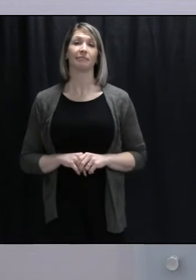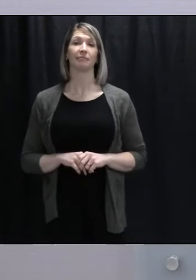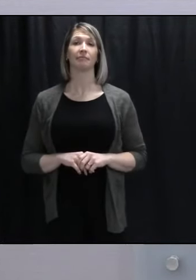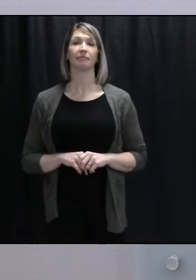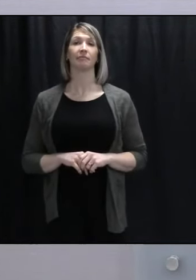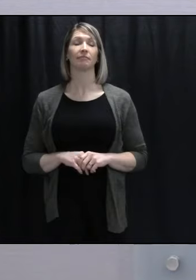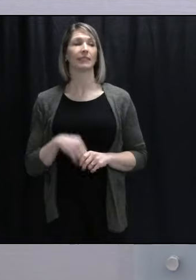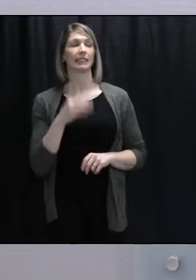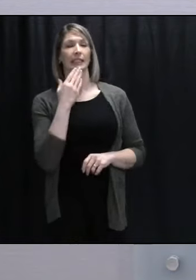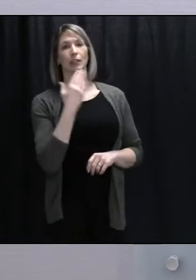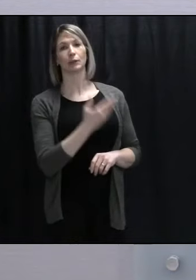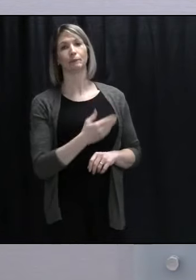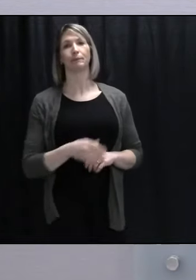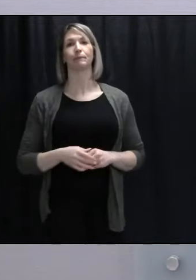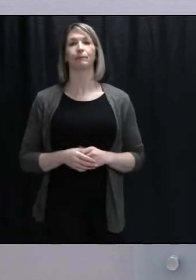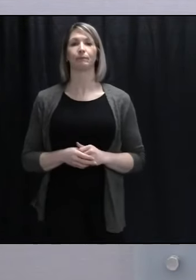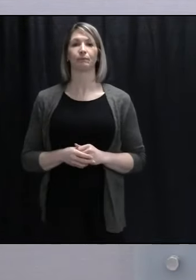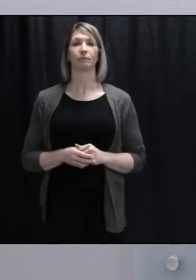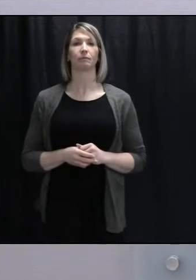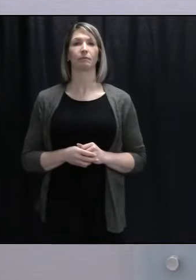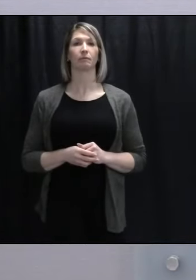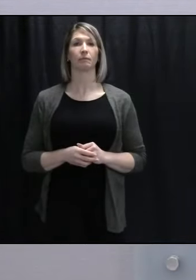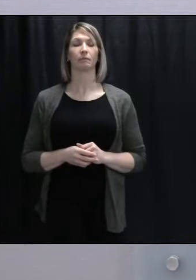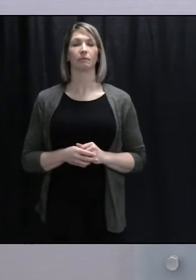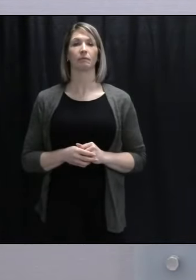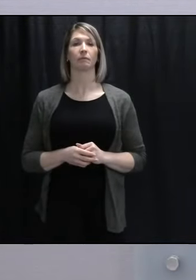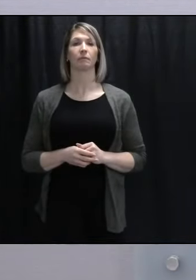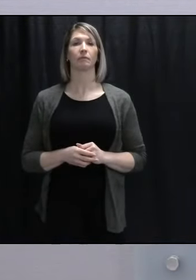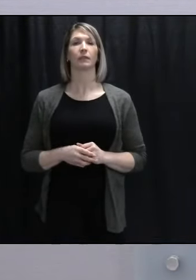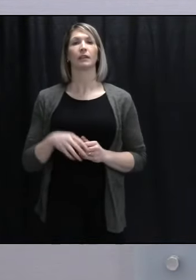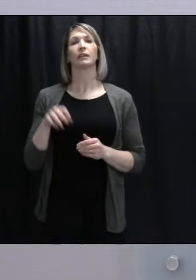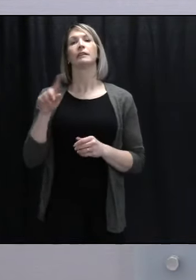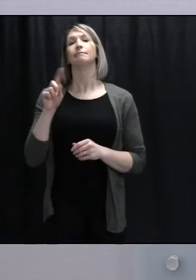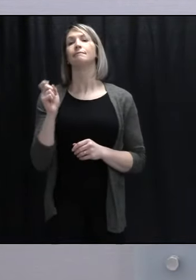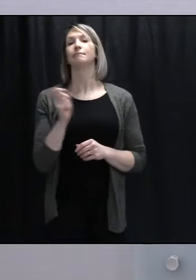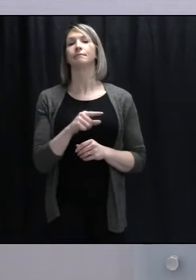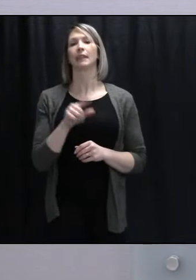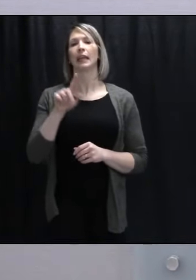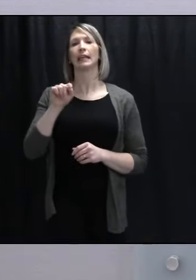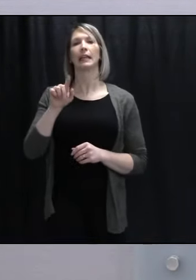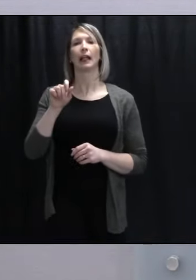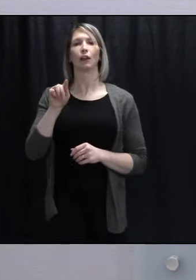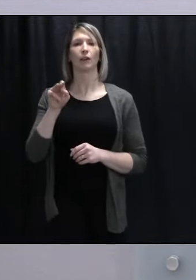Thank you. The next question is from Peter Jackson from The Telegram. Please go ahead.